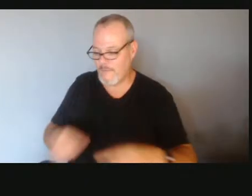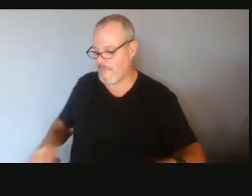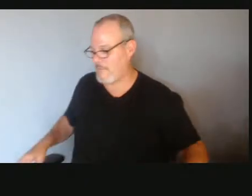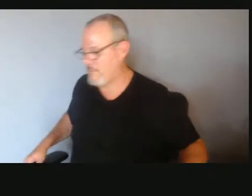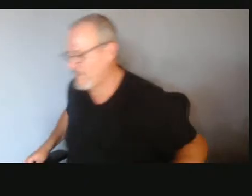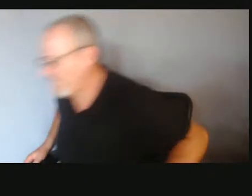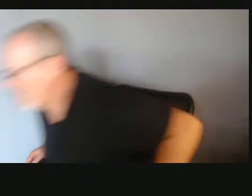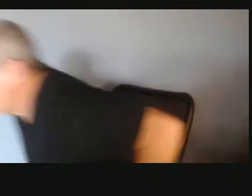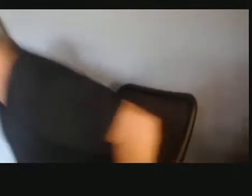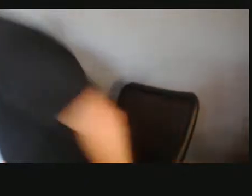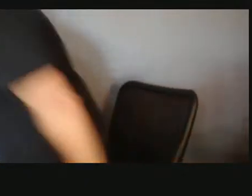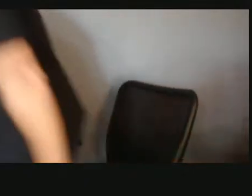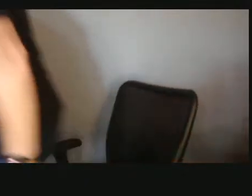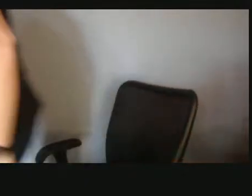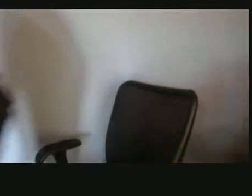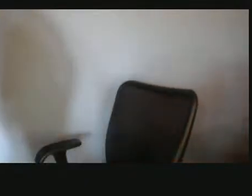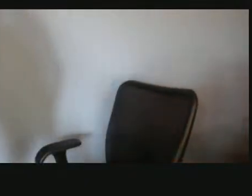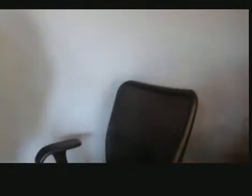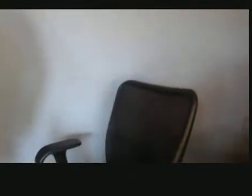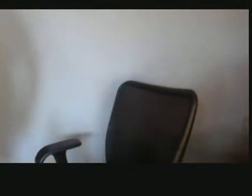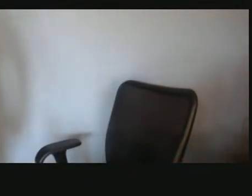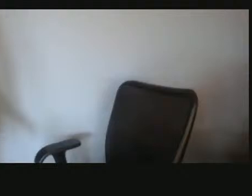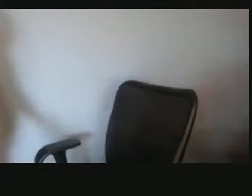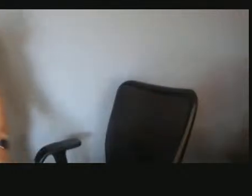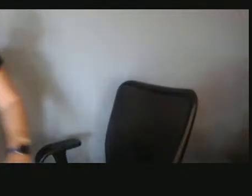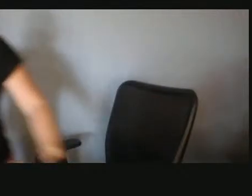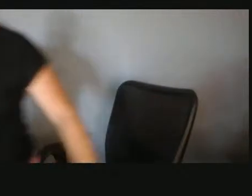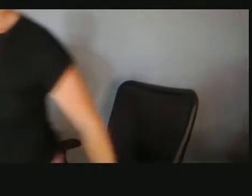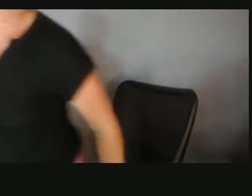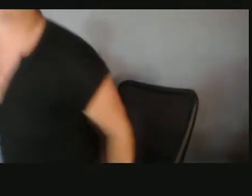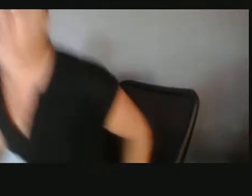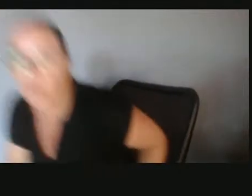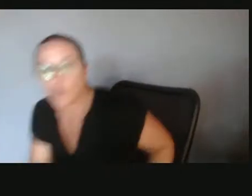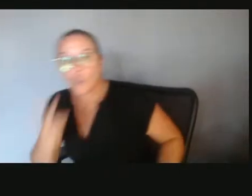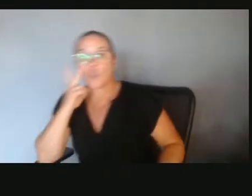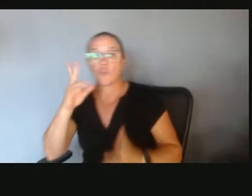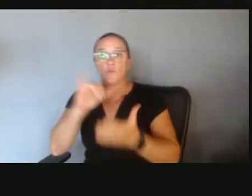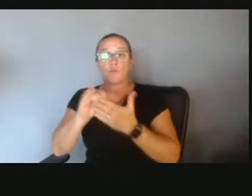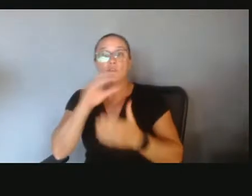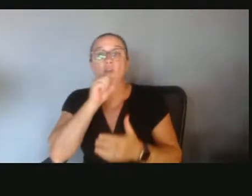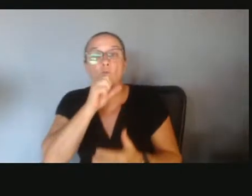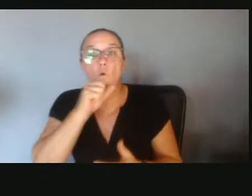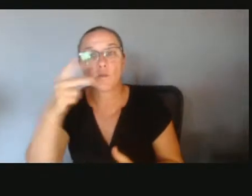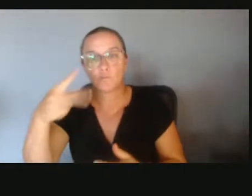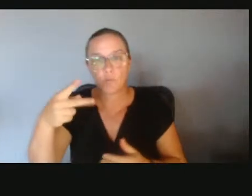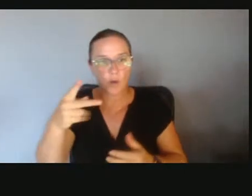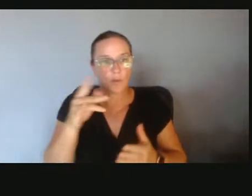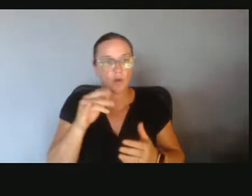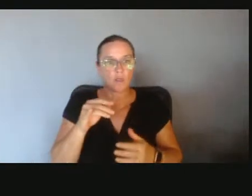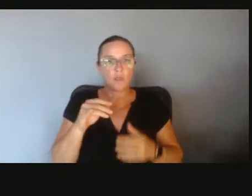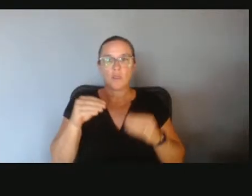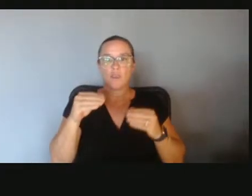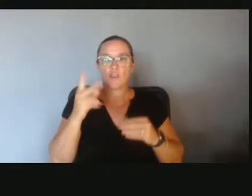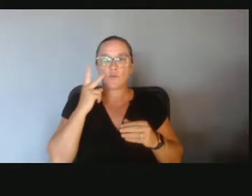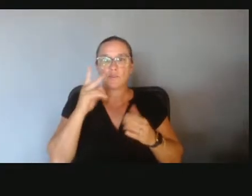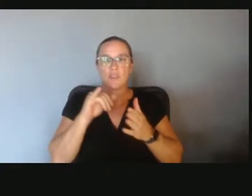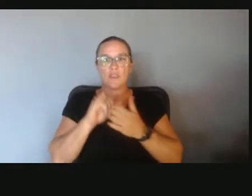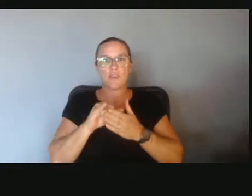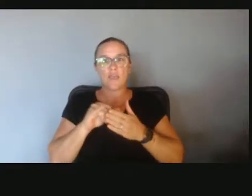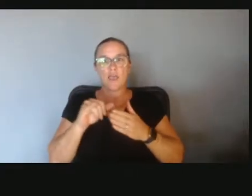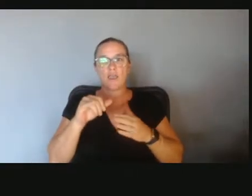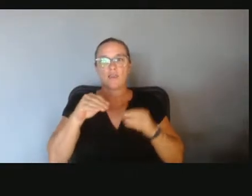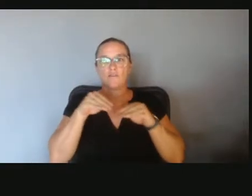orange purple, that looks like something more coherent. And this is that same area that we saw from our B1 camera where we see that whole lava flow settling